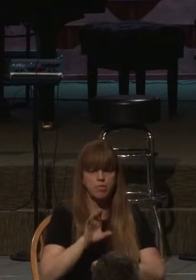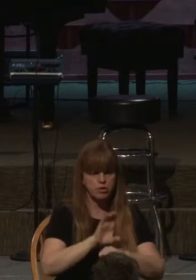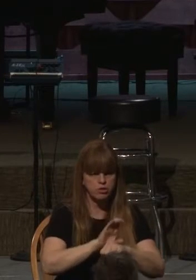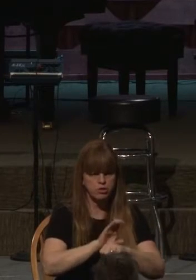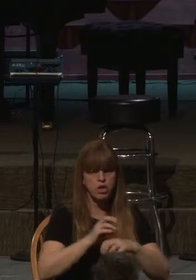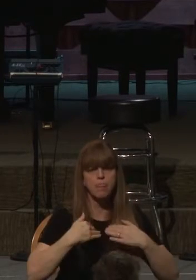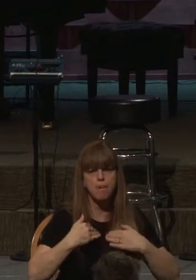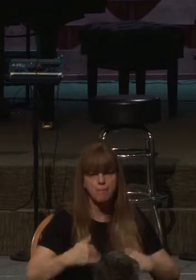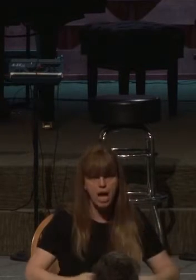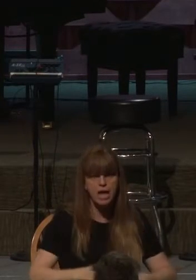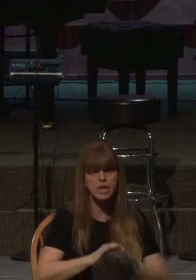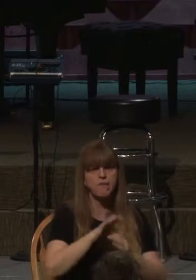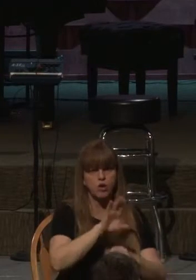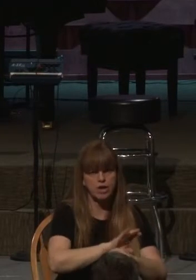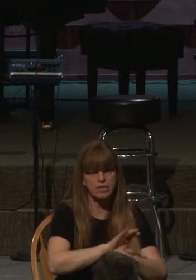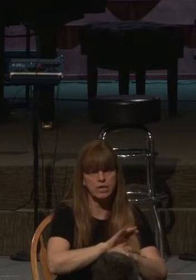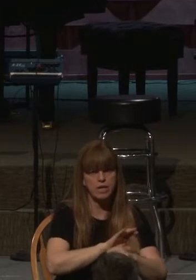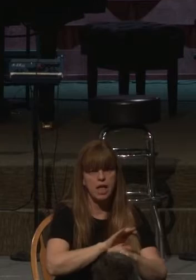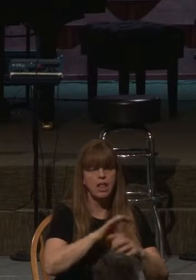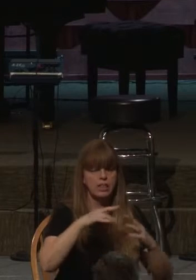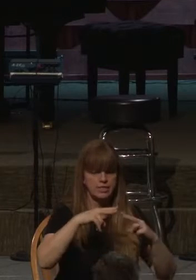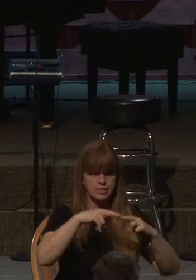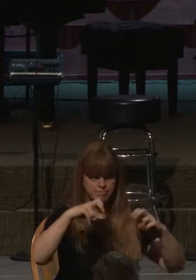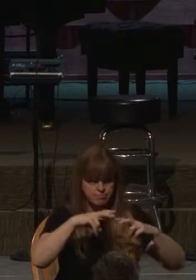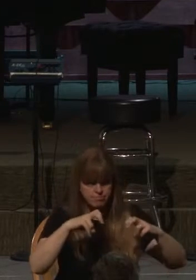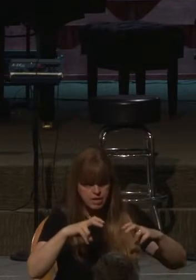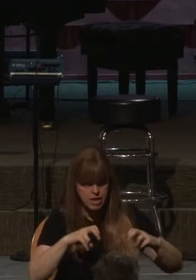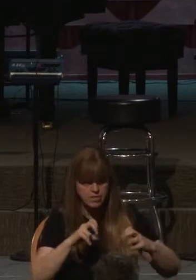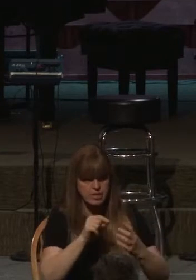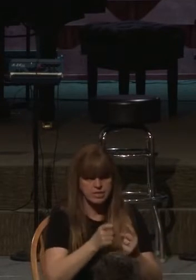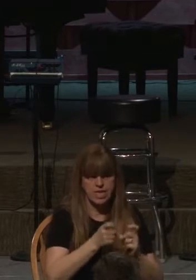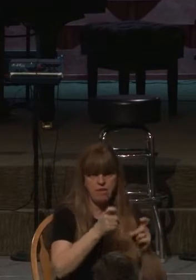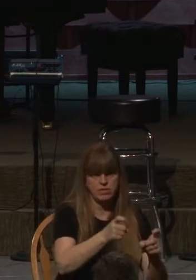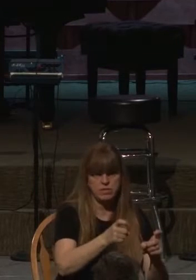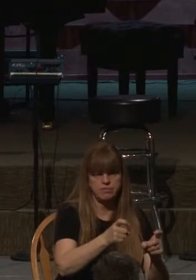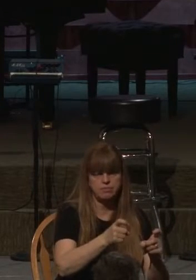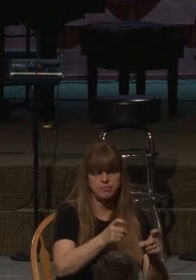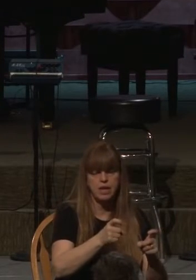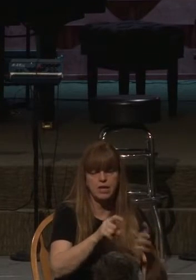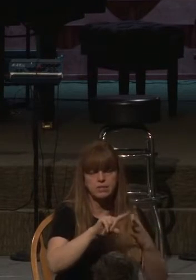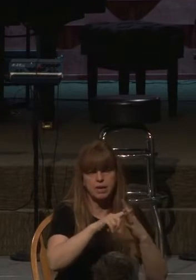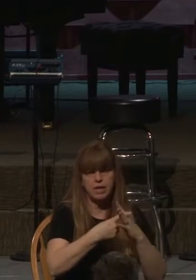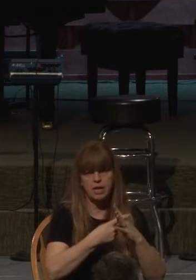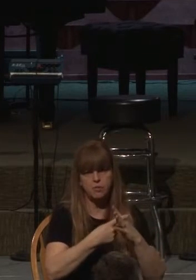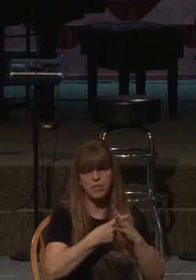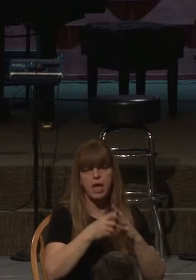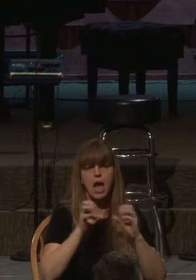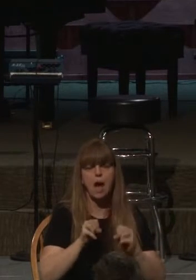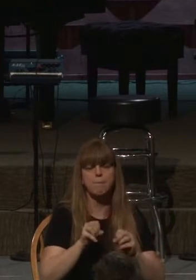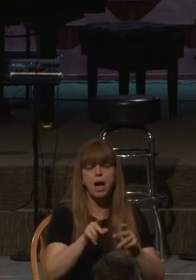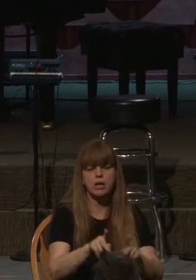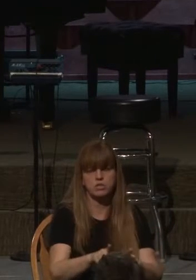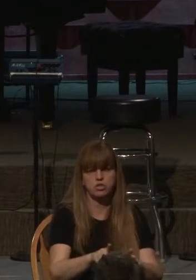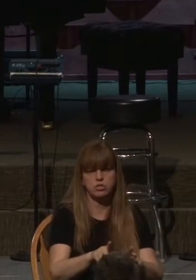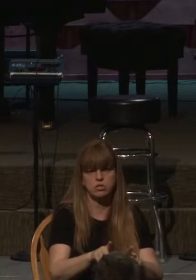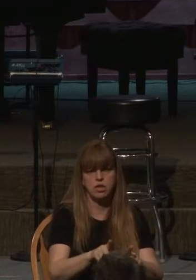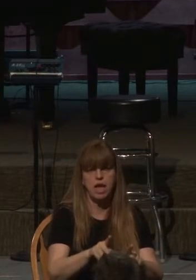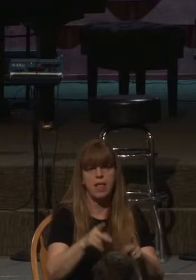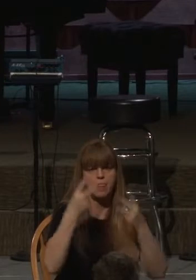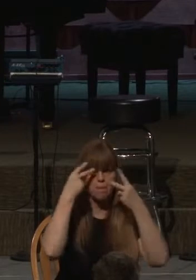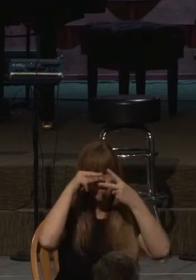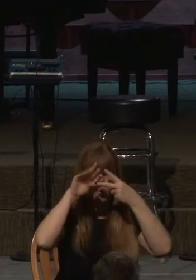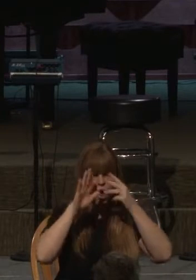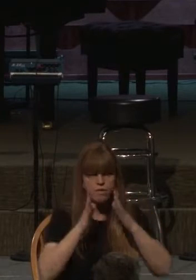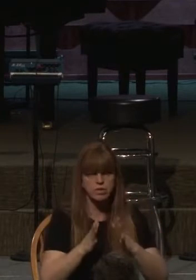of Christ. Let's break these gifts down very quickly. We don't have a lot of time, but let's begin with the apostles and the prophets. I don't